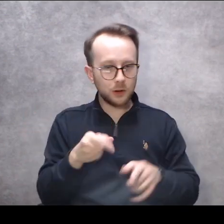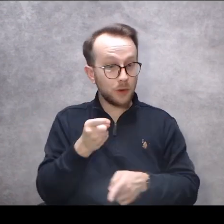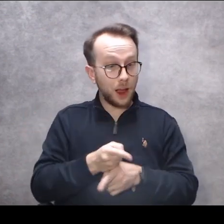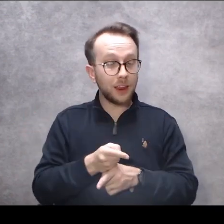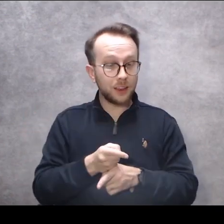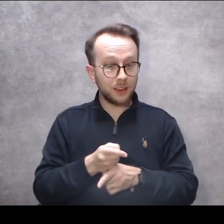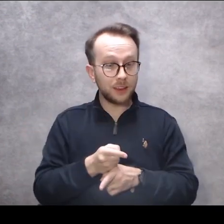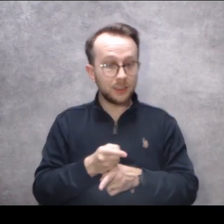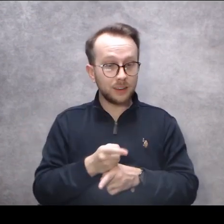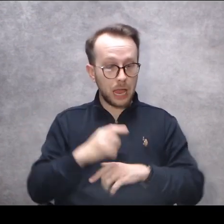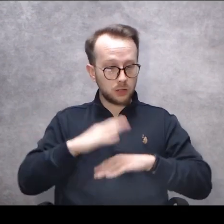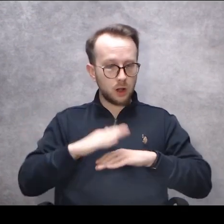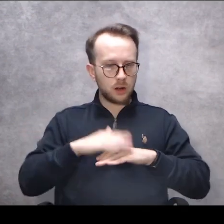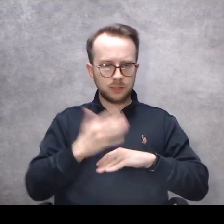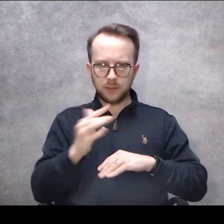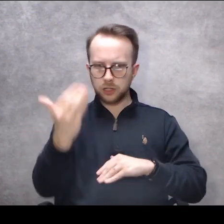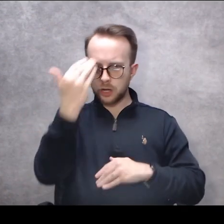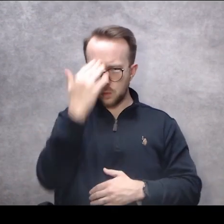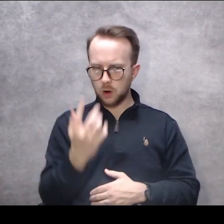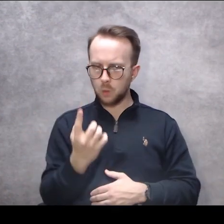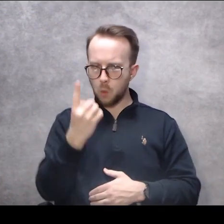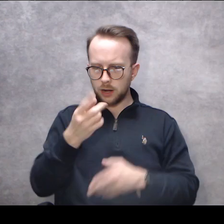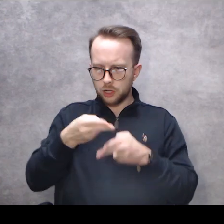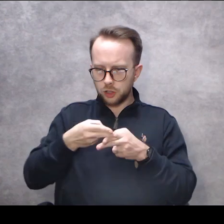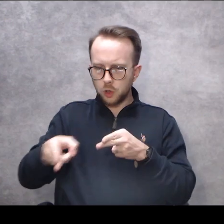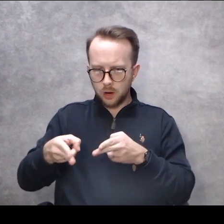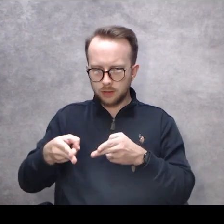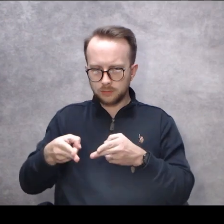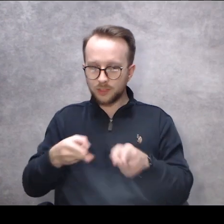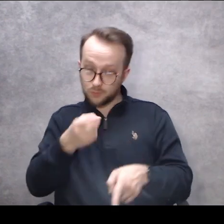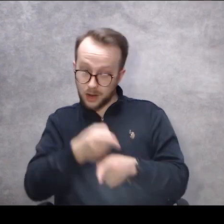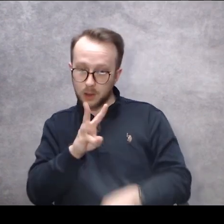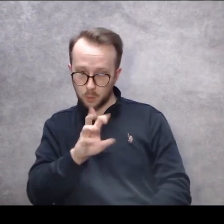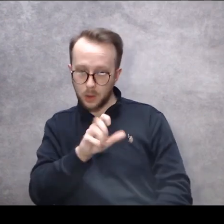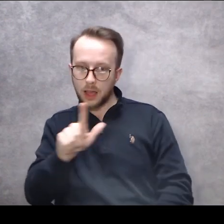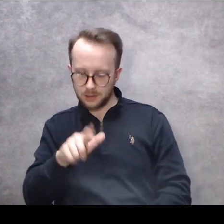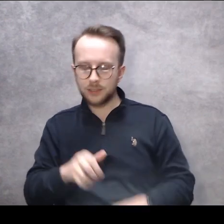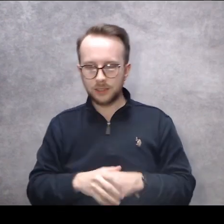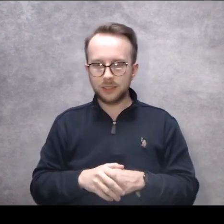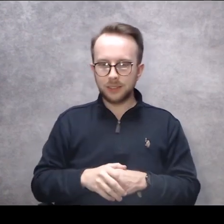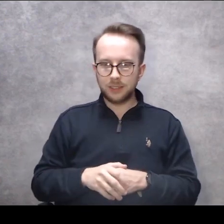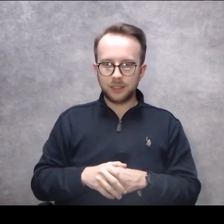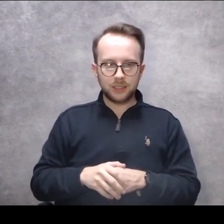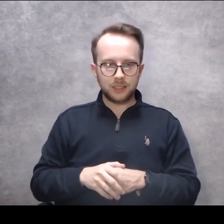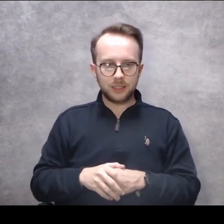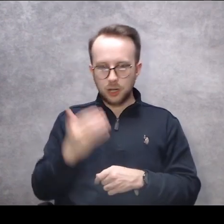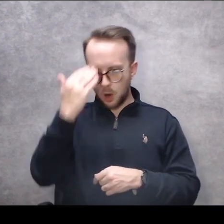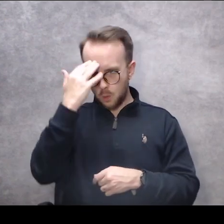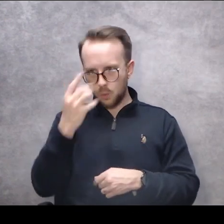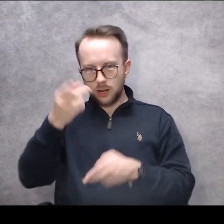know one of the short sides, you're right, Will, and one of the long sides, we can figure out the rest, can't we?